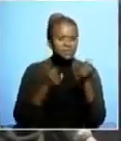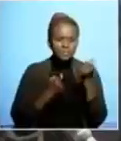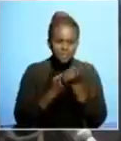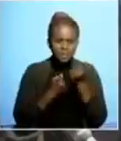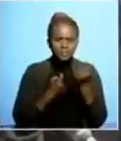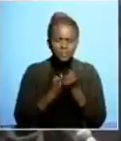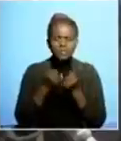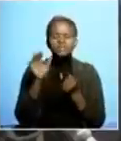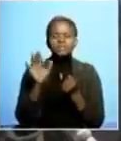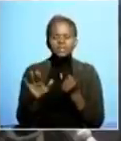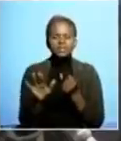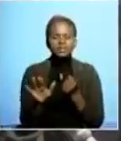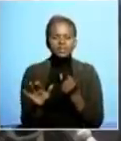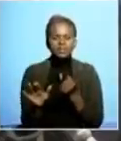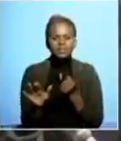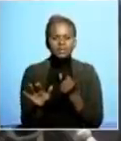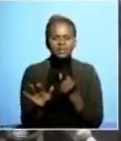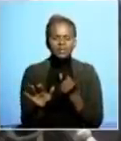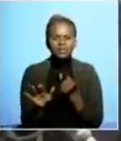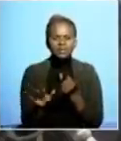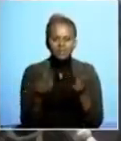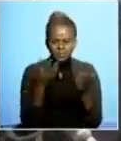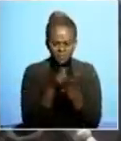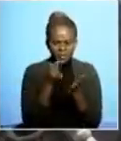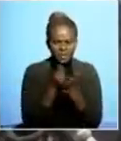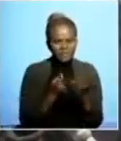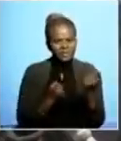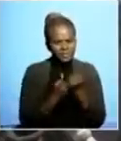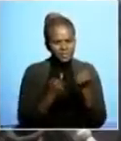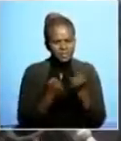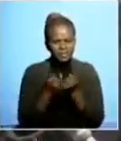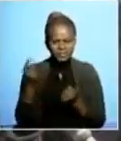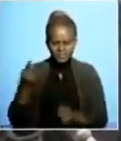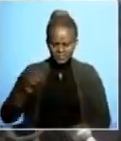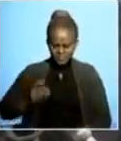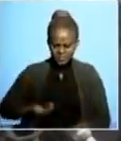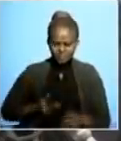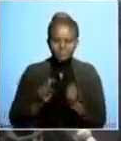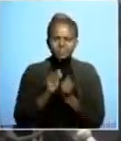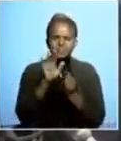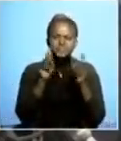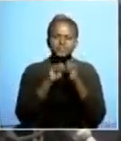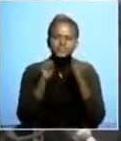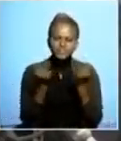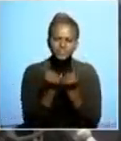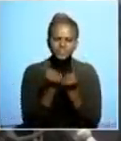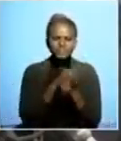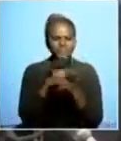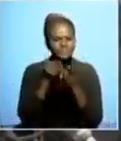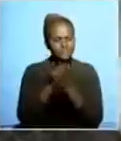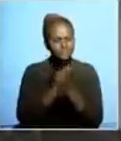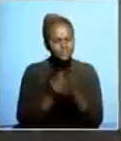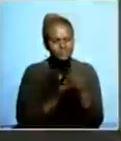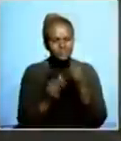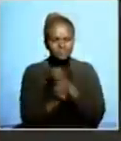lady. Finance, support this lady and her team. All of us, State